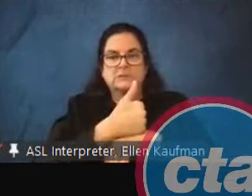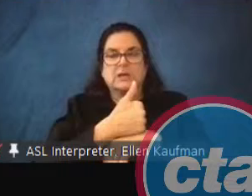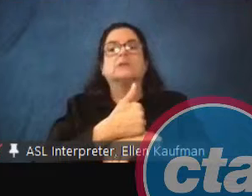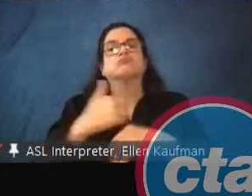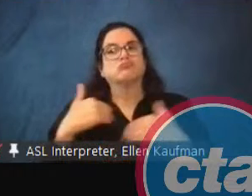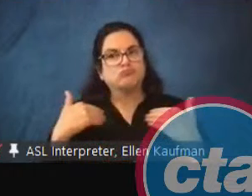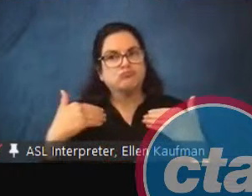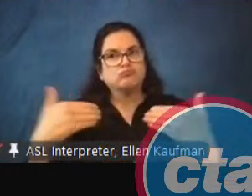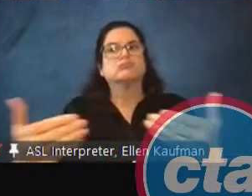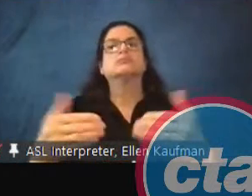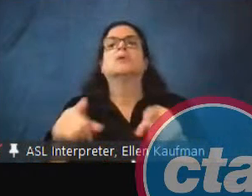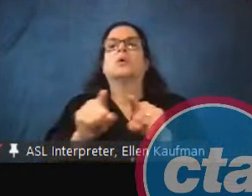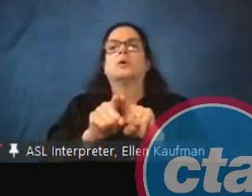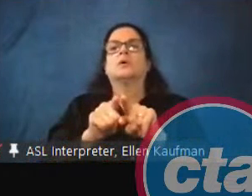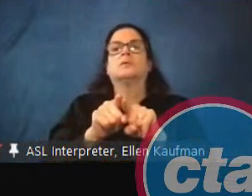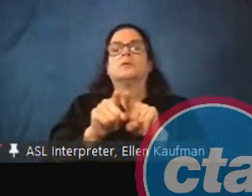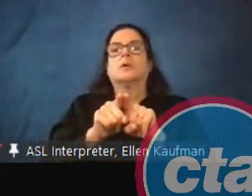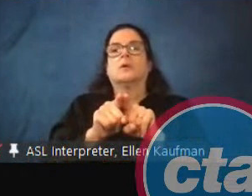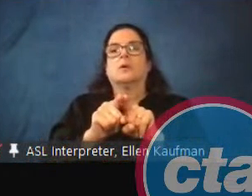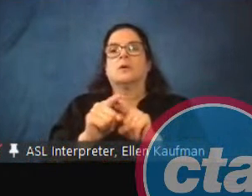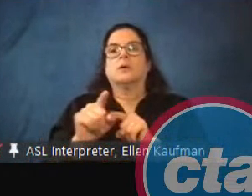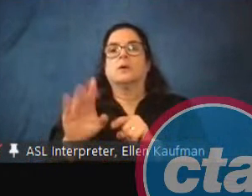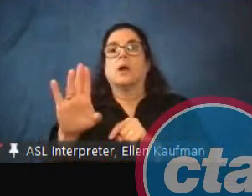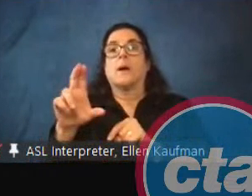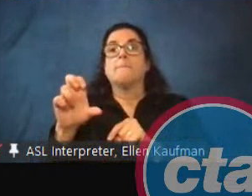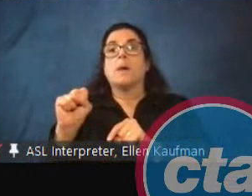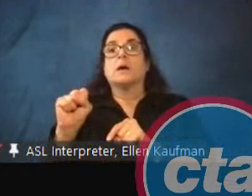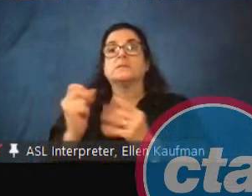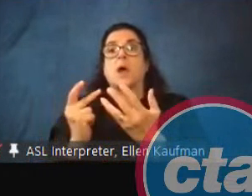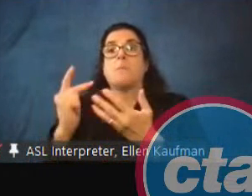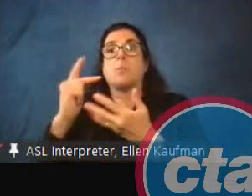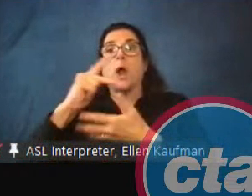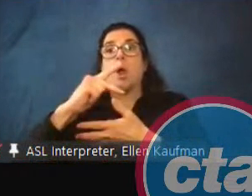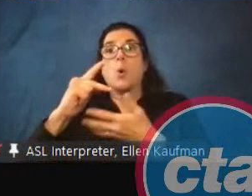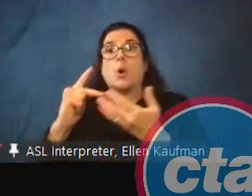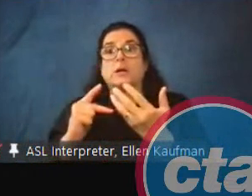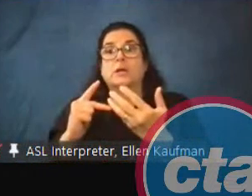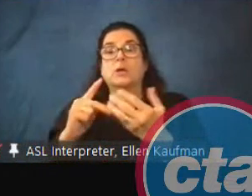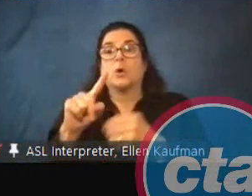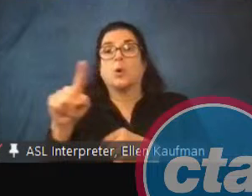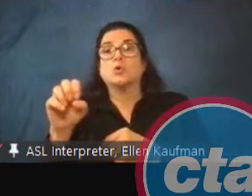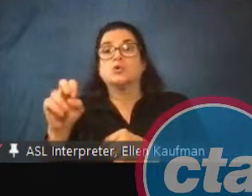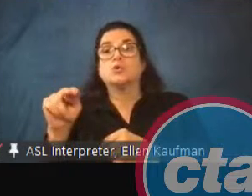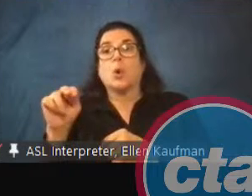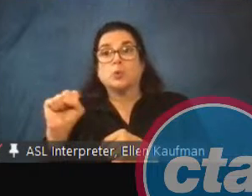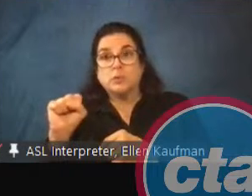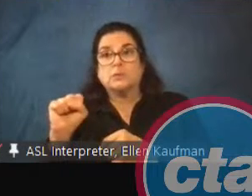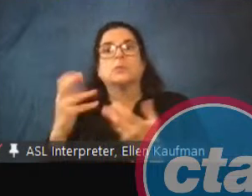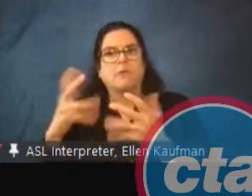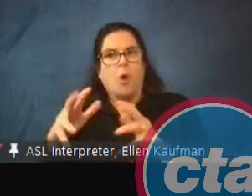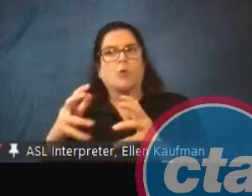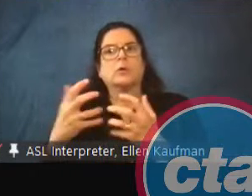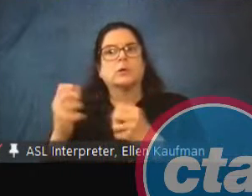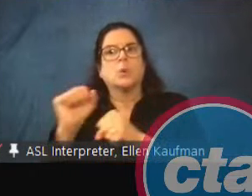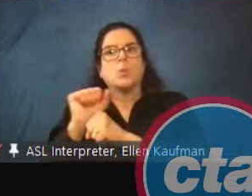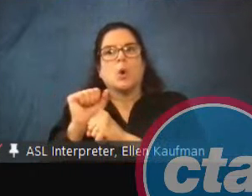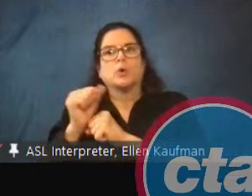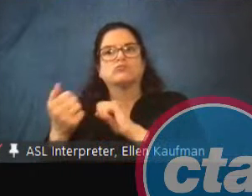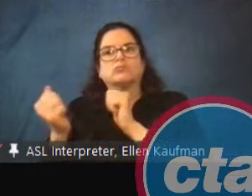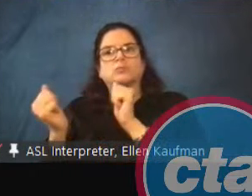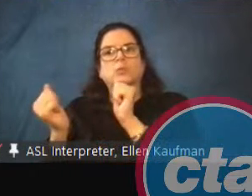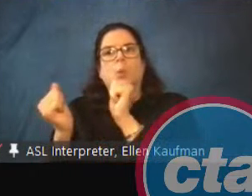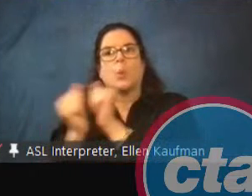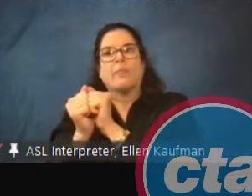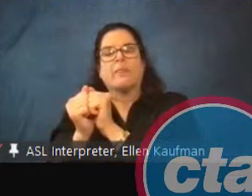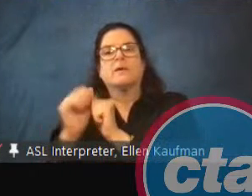But then additionally, we have bus priority zones, which is a conversation that we work with CDOT to identify different pinch points along a bus route